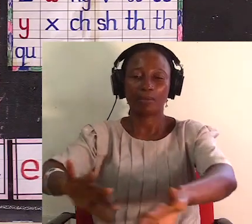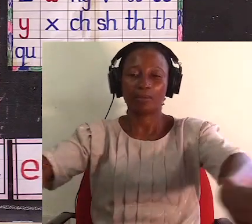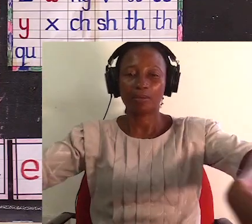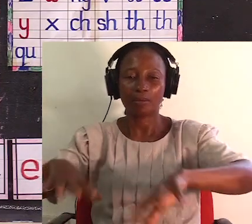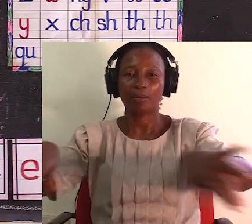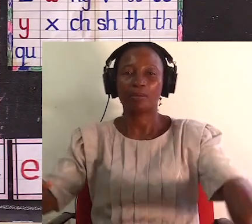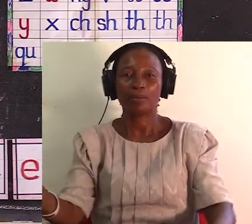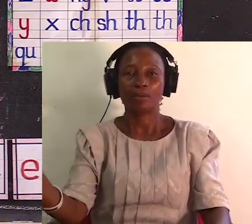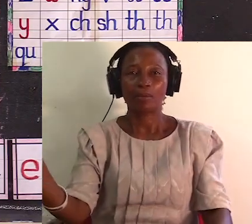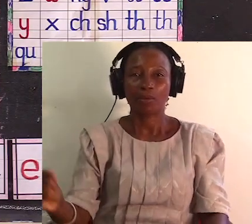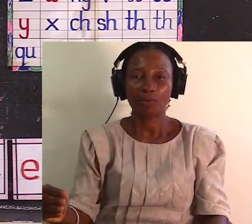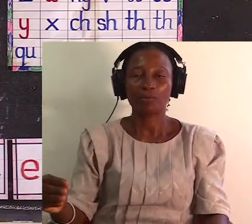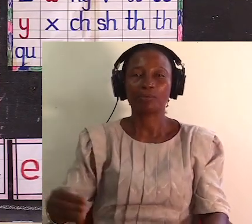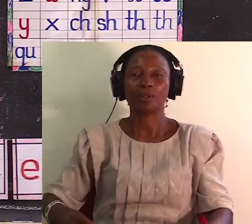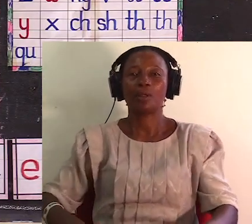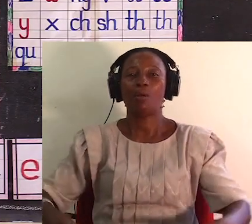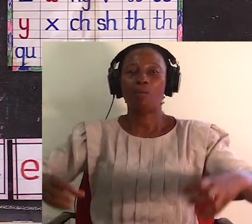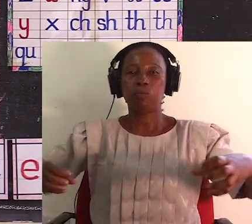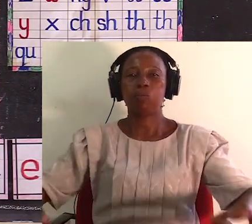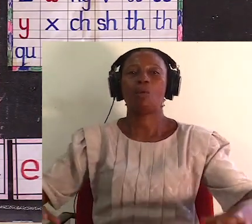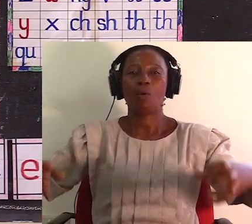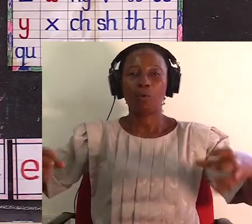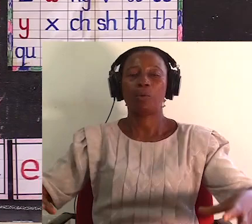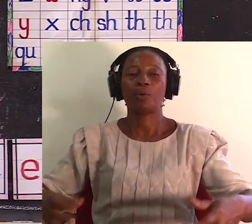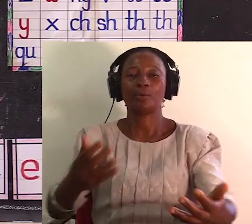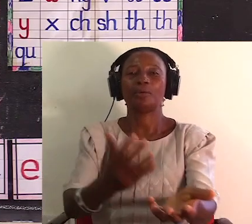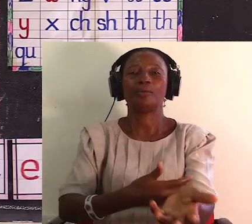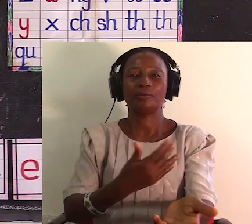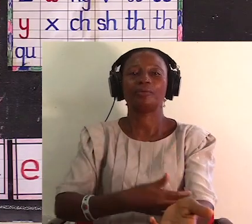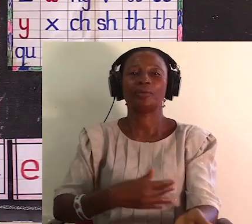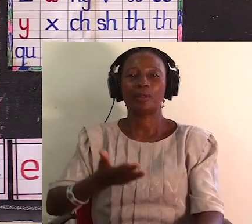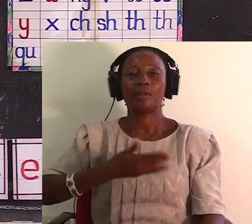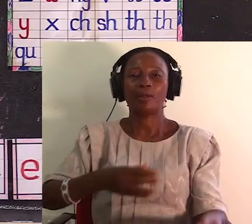It got a hole, the air came out.